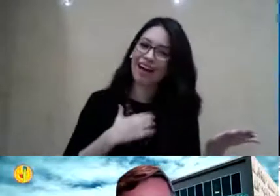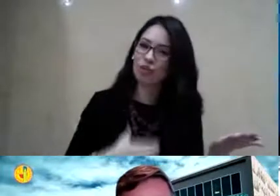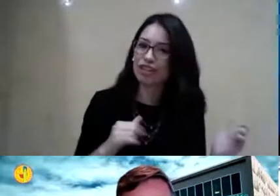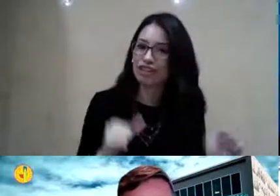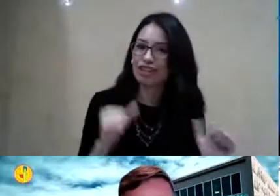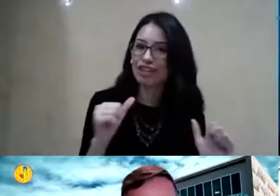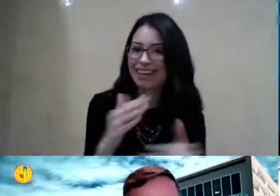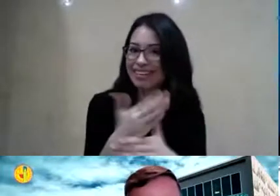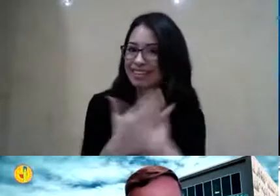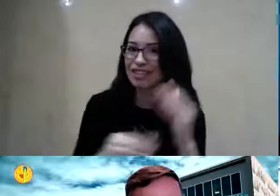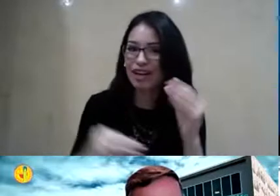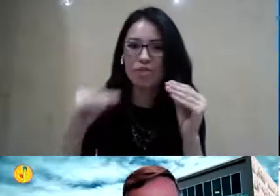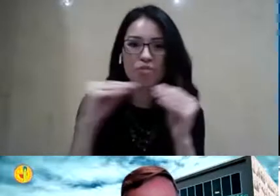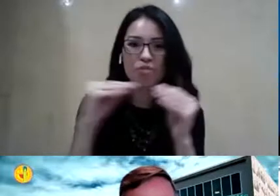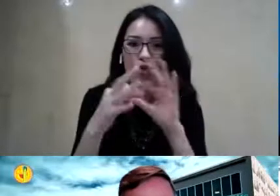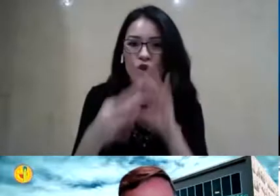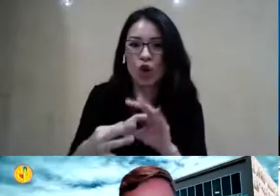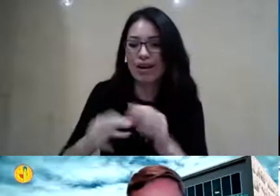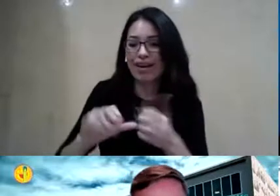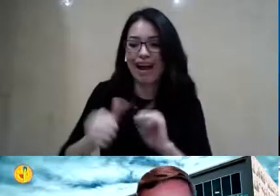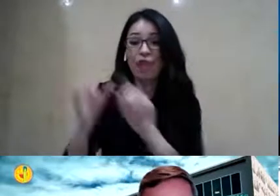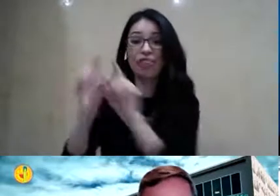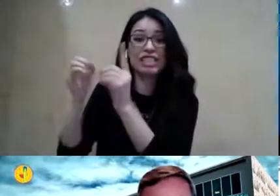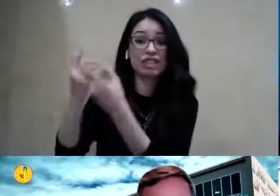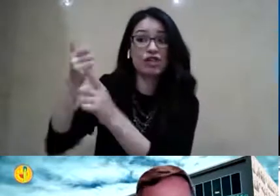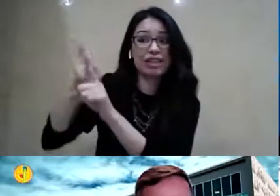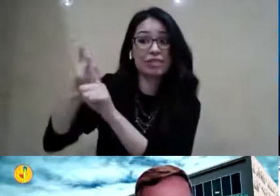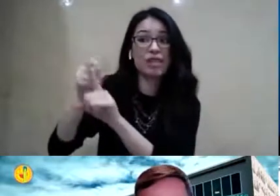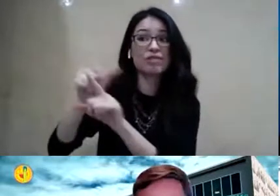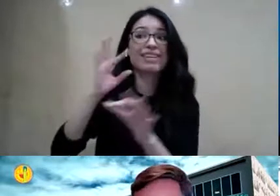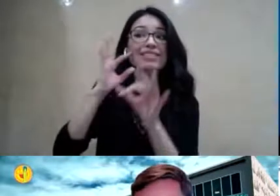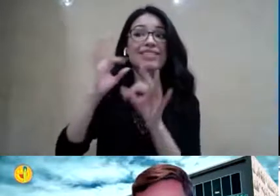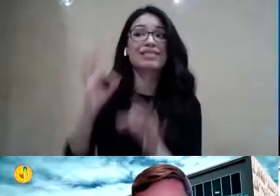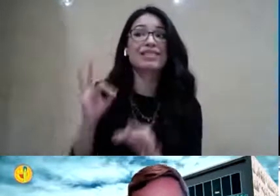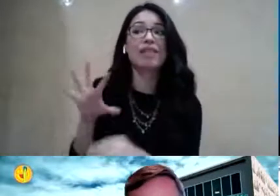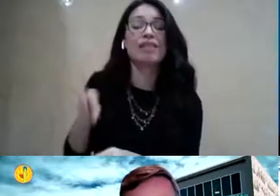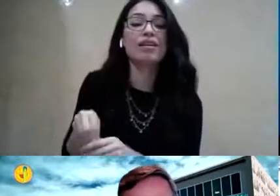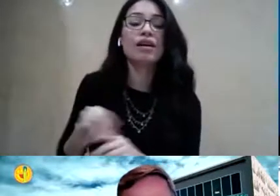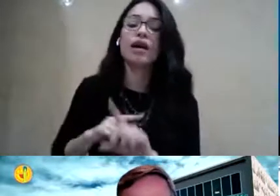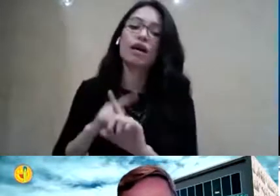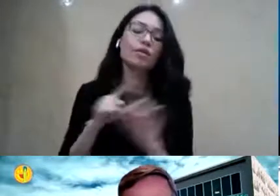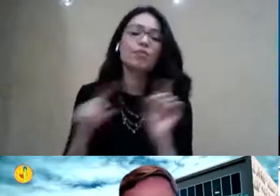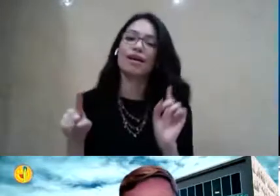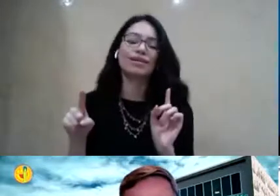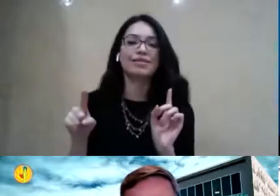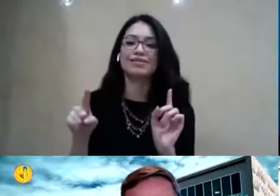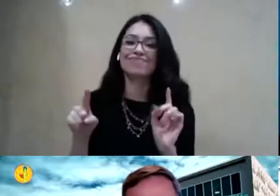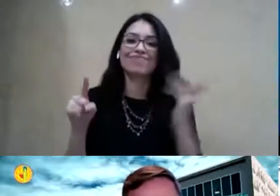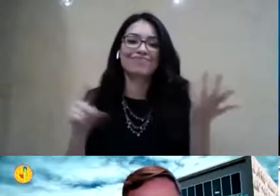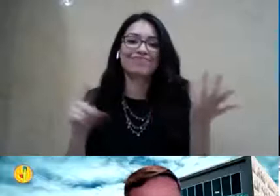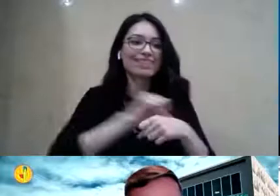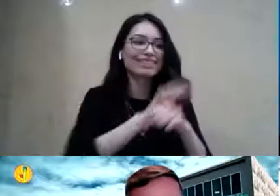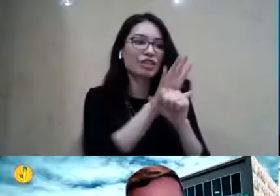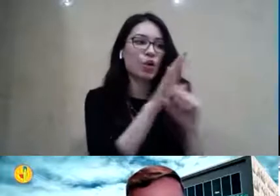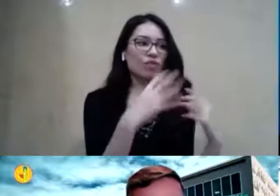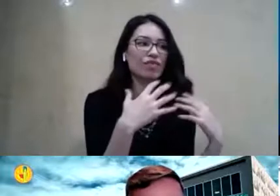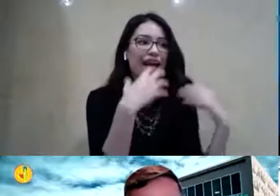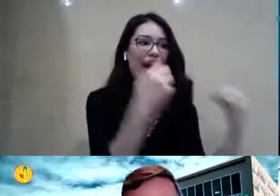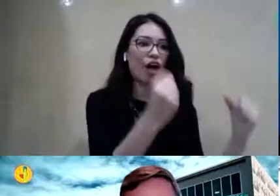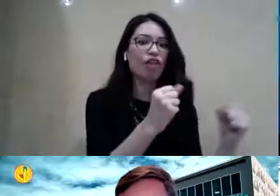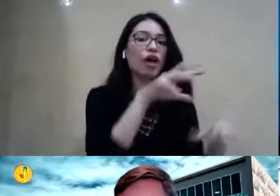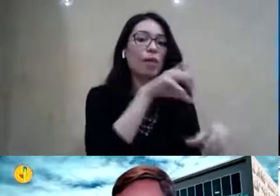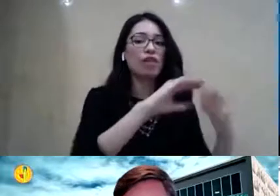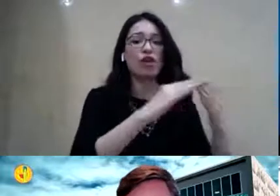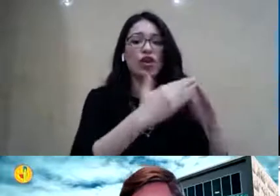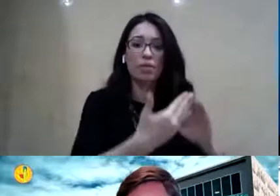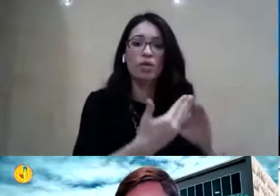could do to influence that, but it is the COVID health of the communities that we serve right now that stands between us and the front door